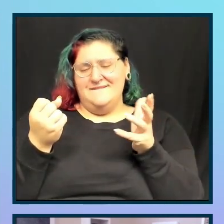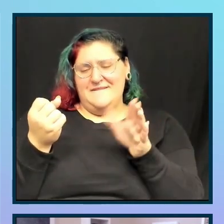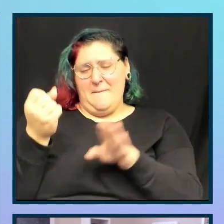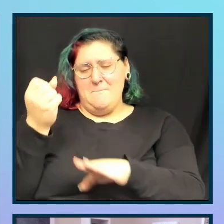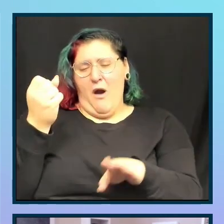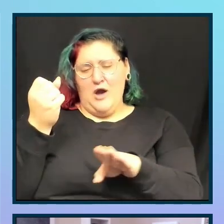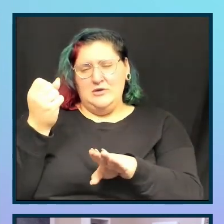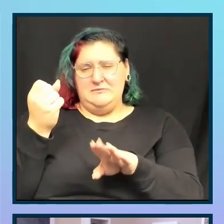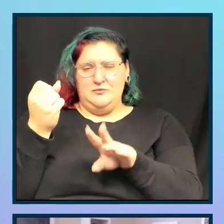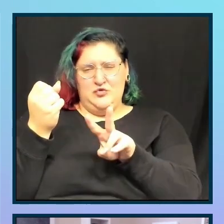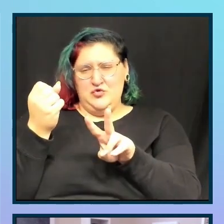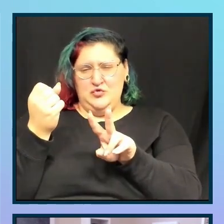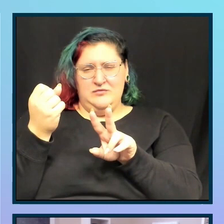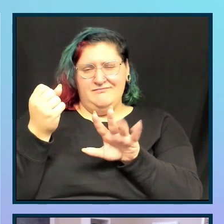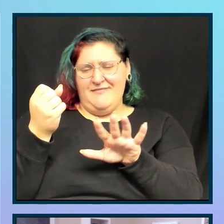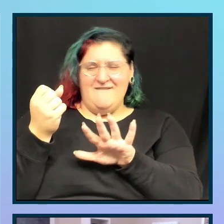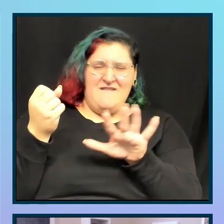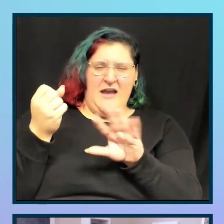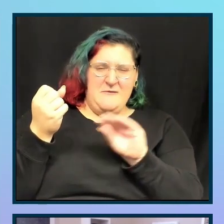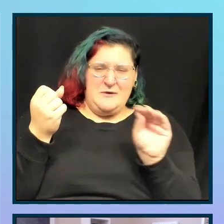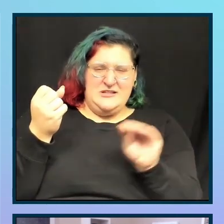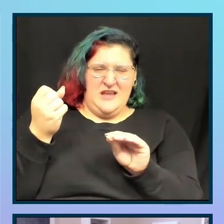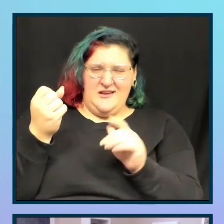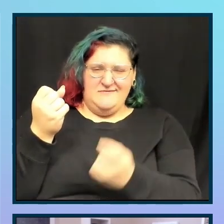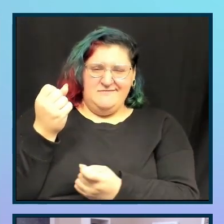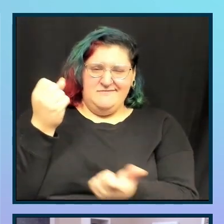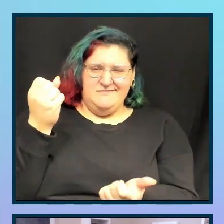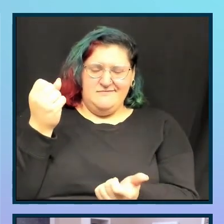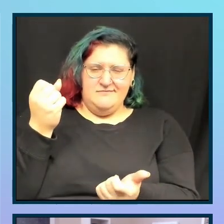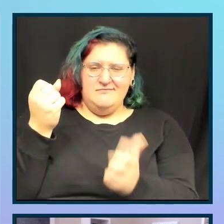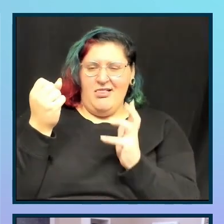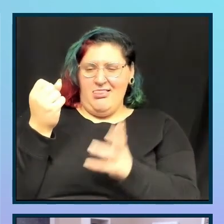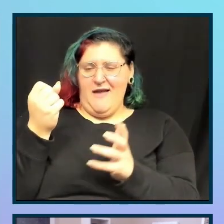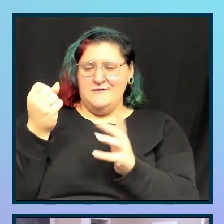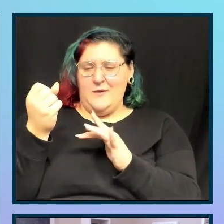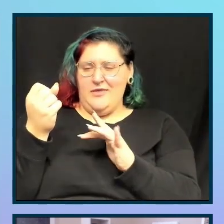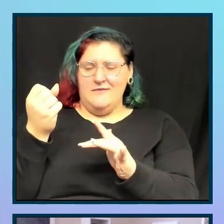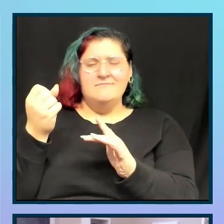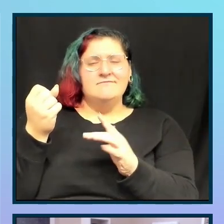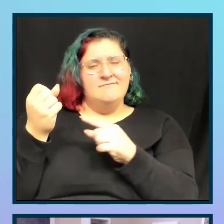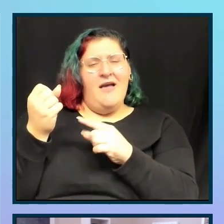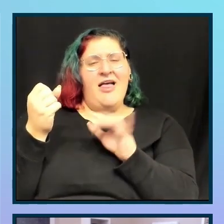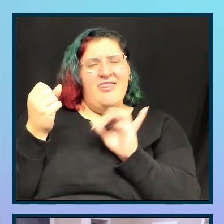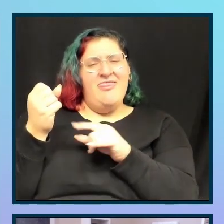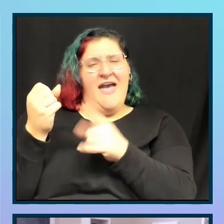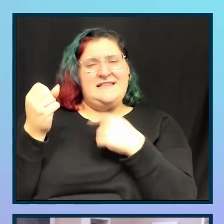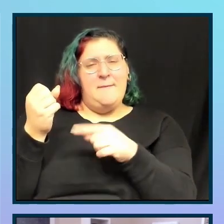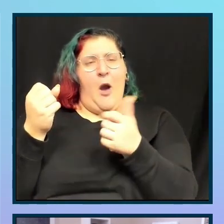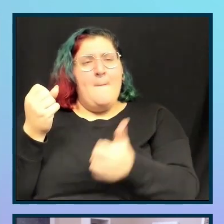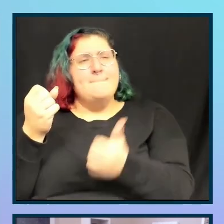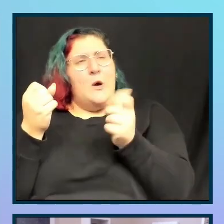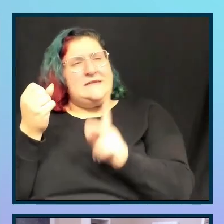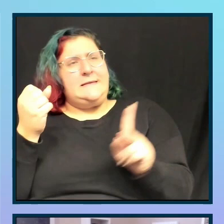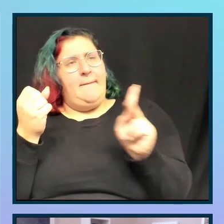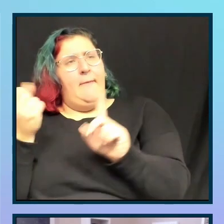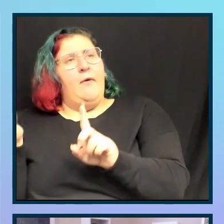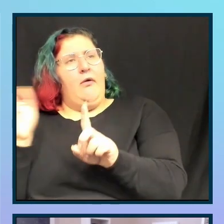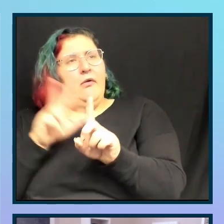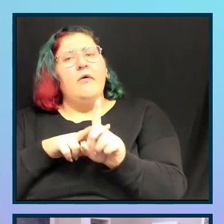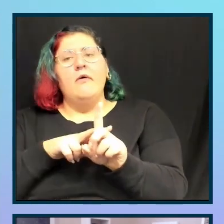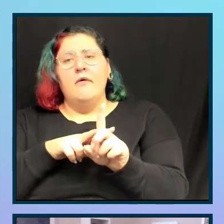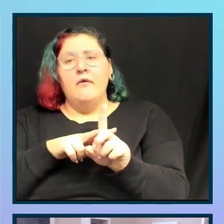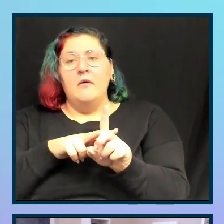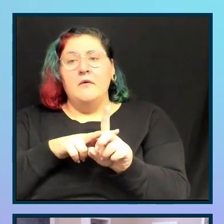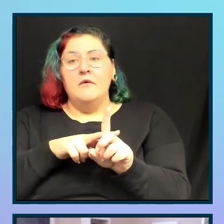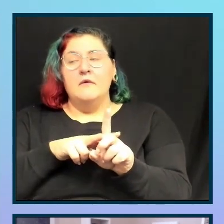we can make sure that our data is clean and is reflective of the majority. Or we tend to take all of this data